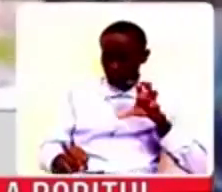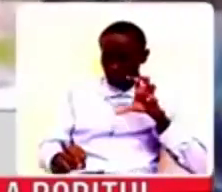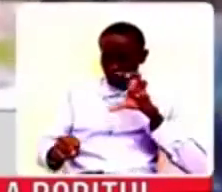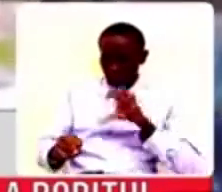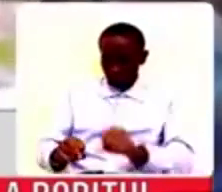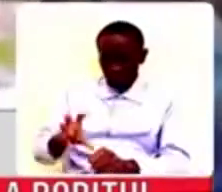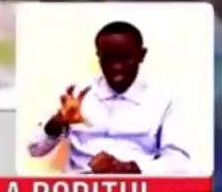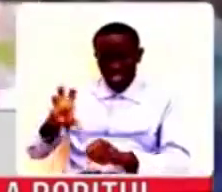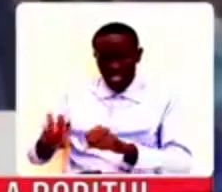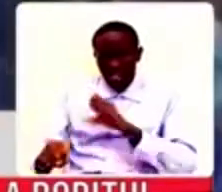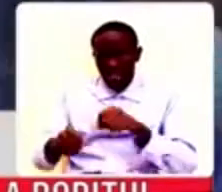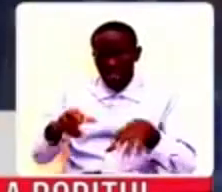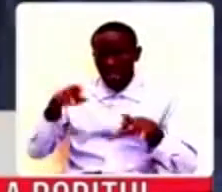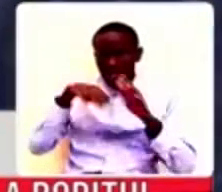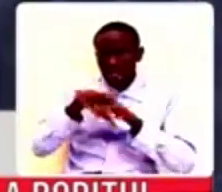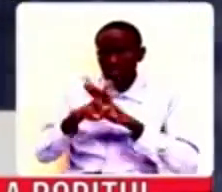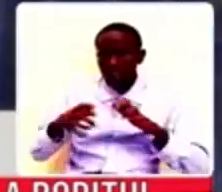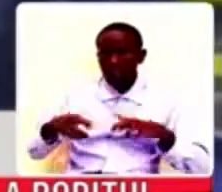Road